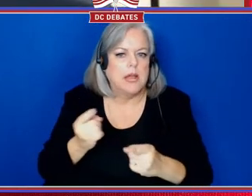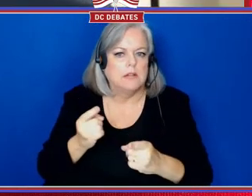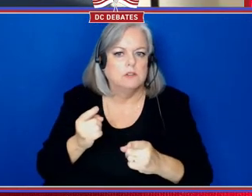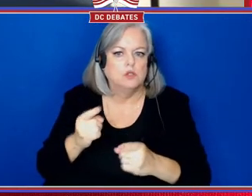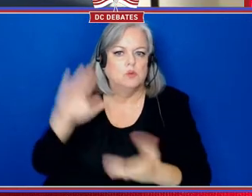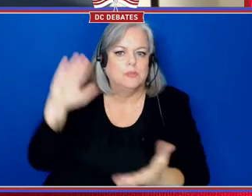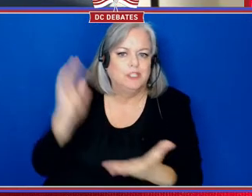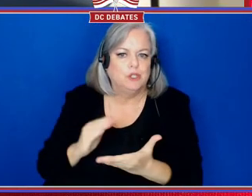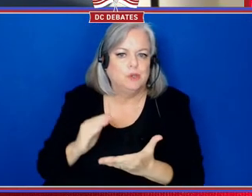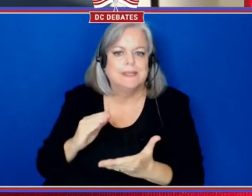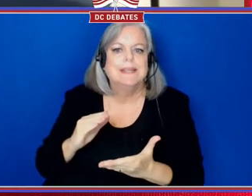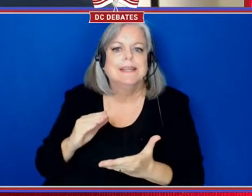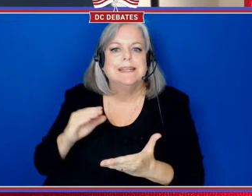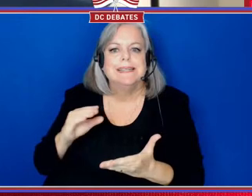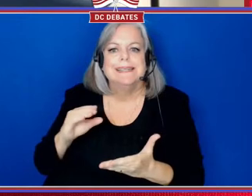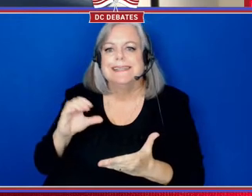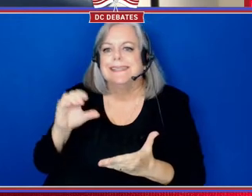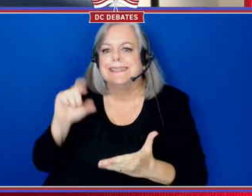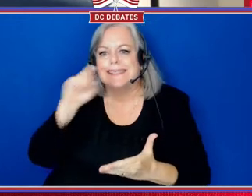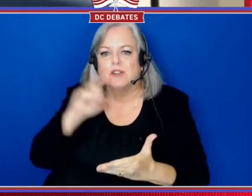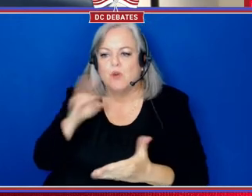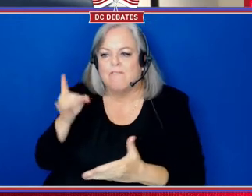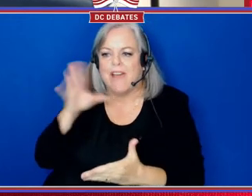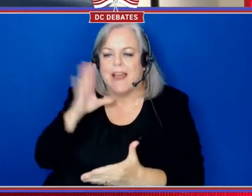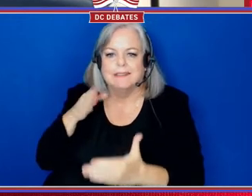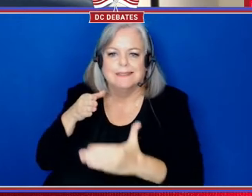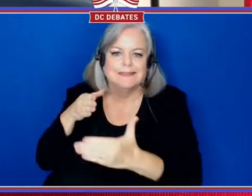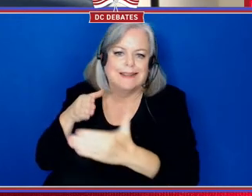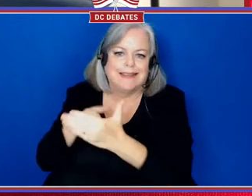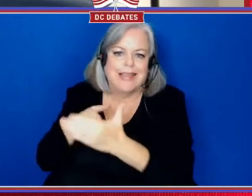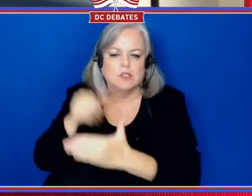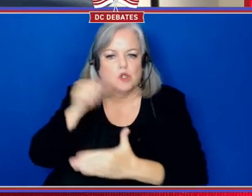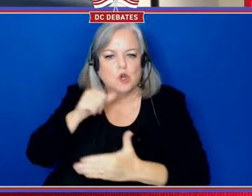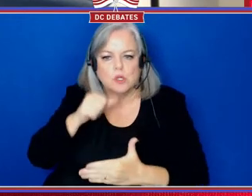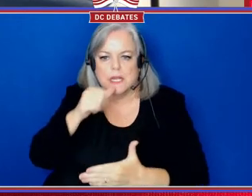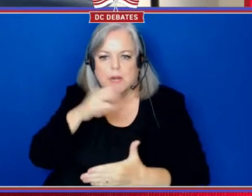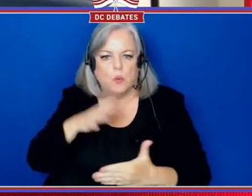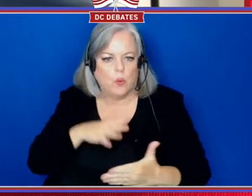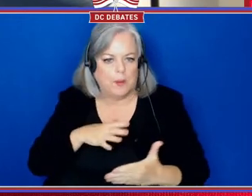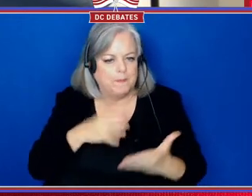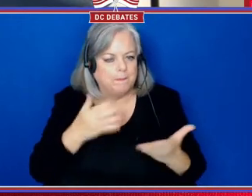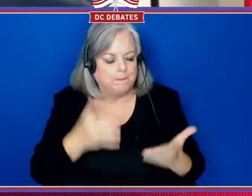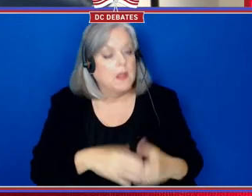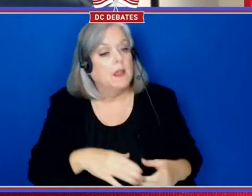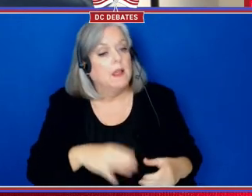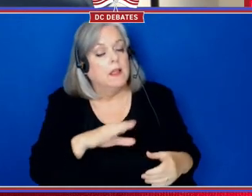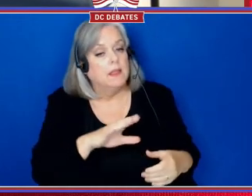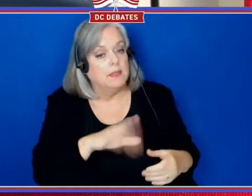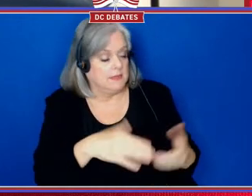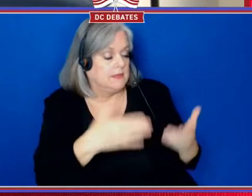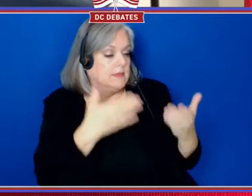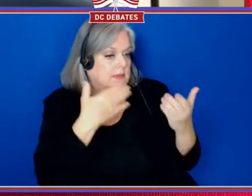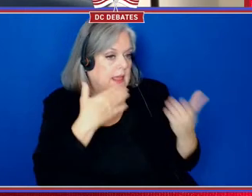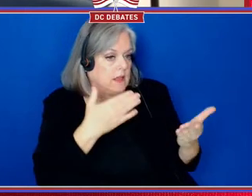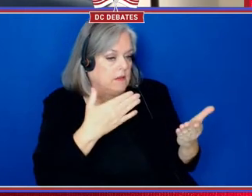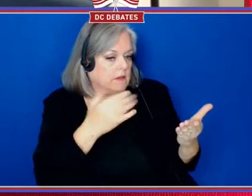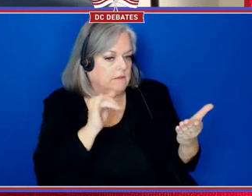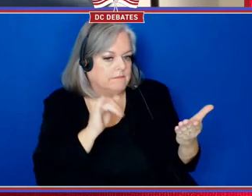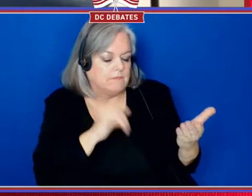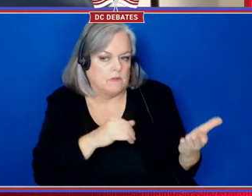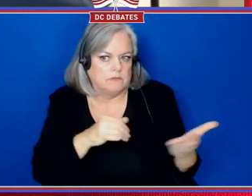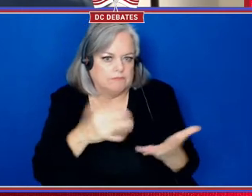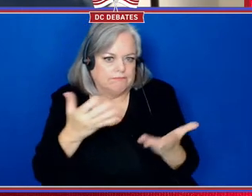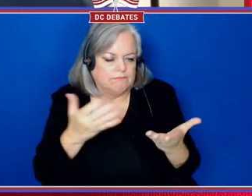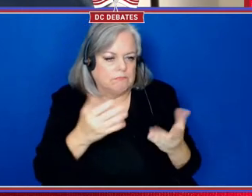Well, that's a great question, Rose, and I want to thank you for it. And part of the what we have seen